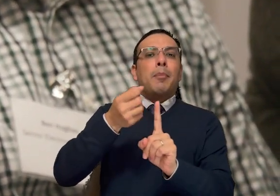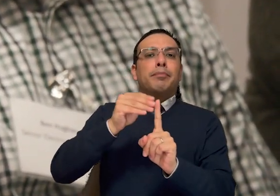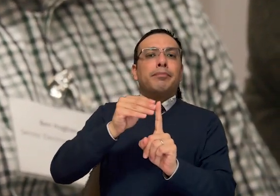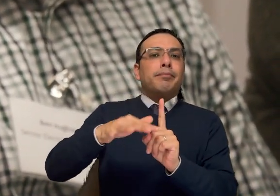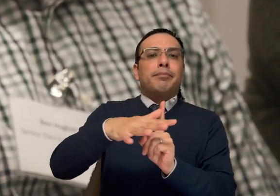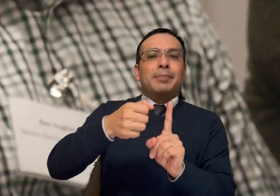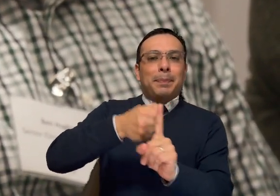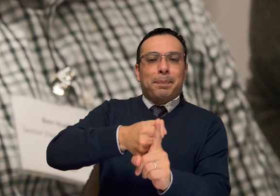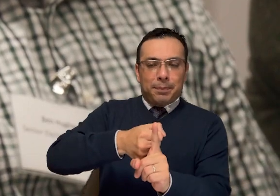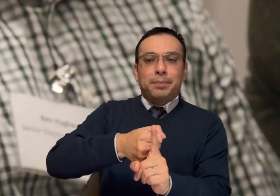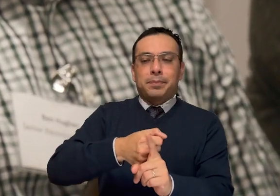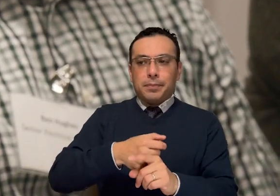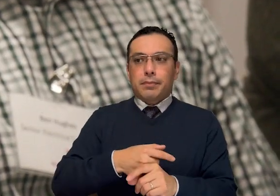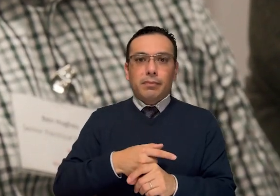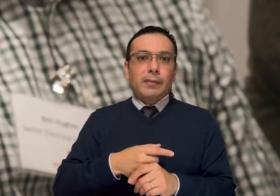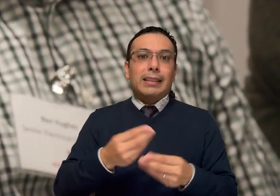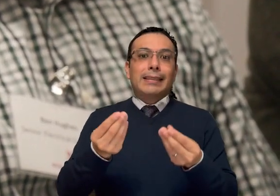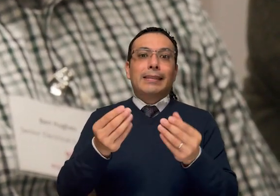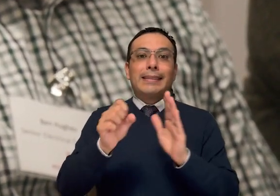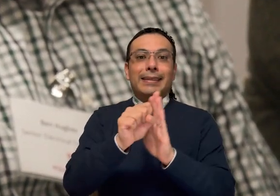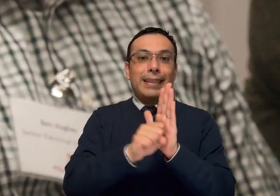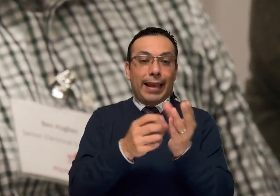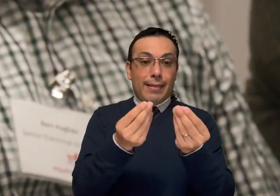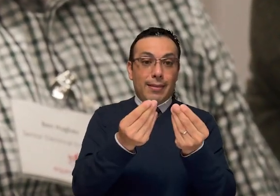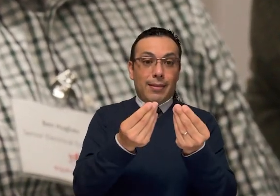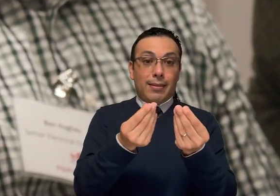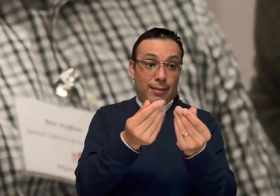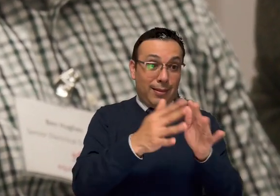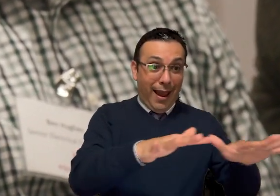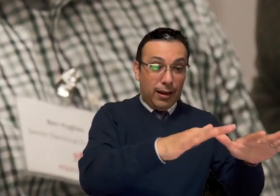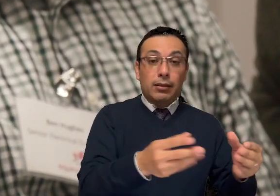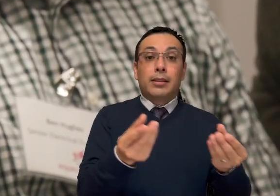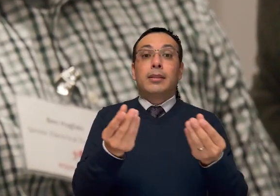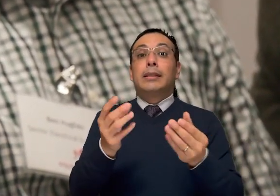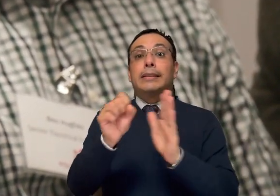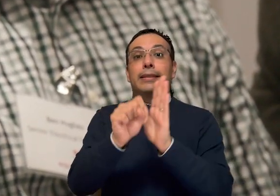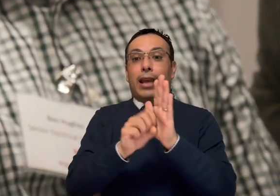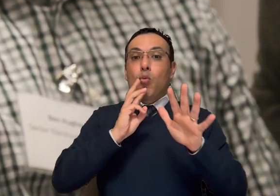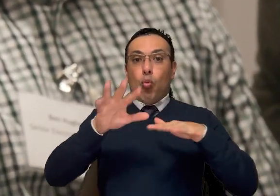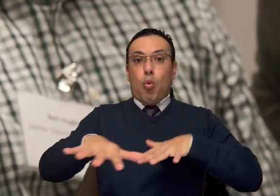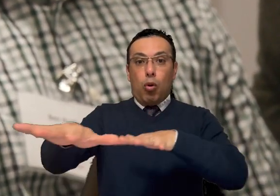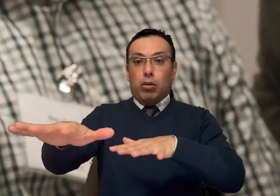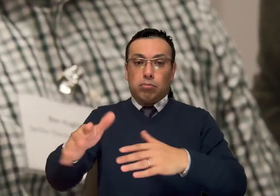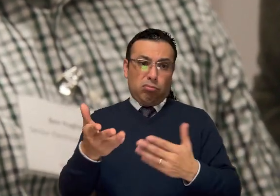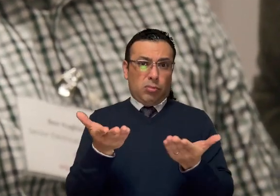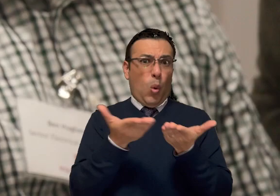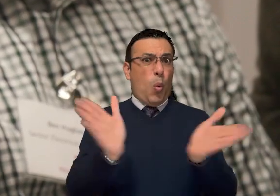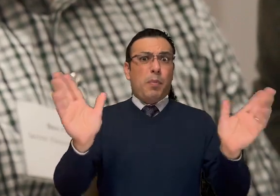source, and that is publicly available as well on DPS's DMM website.